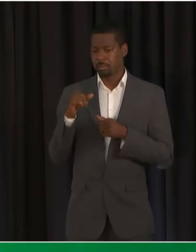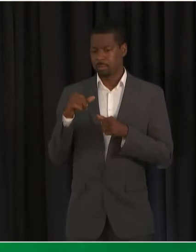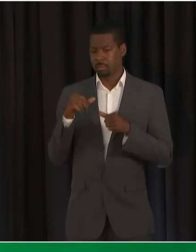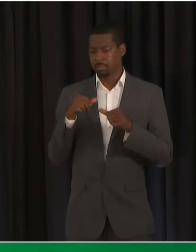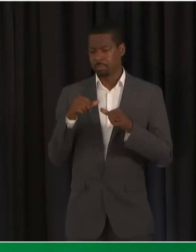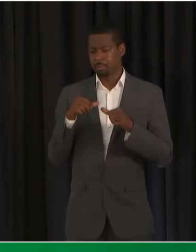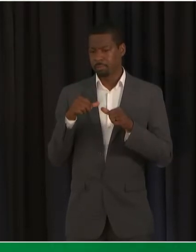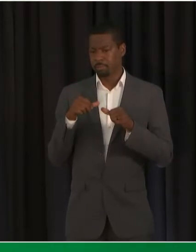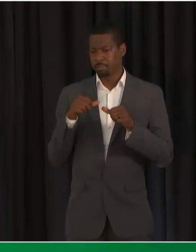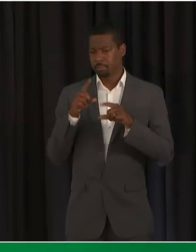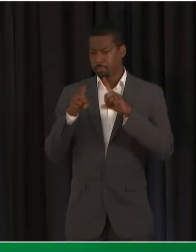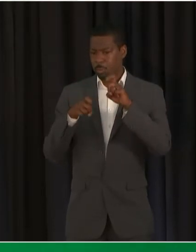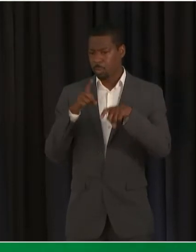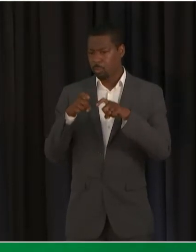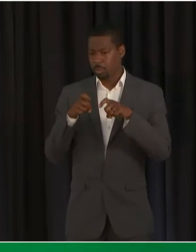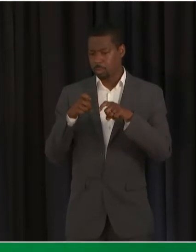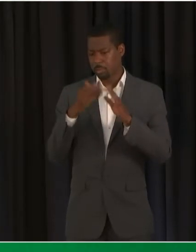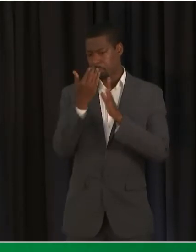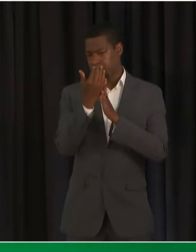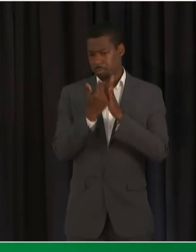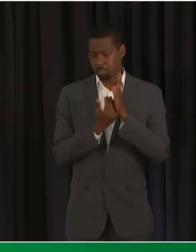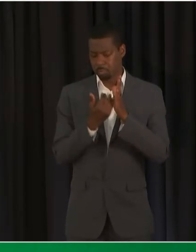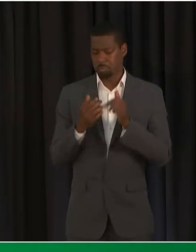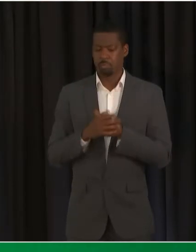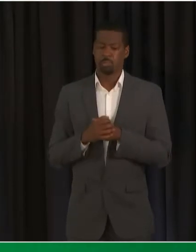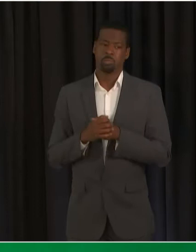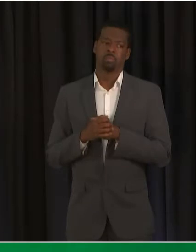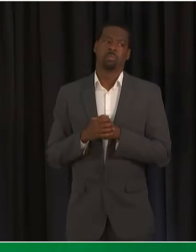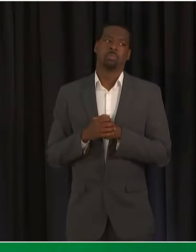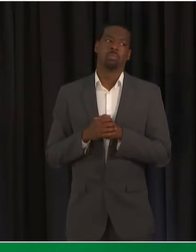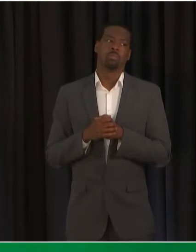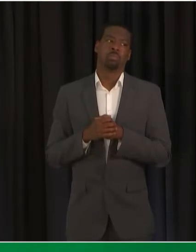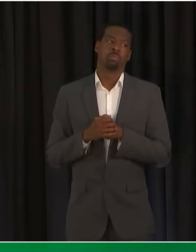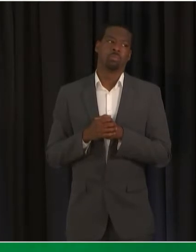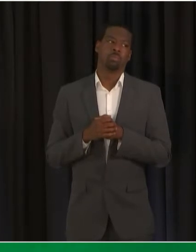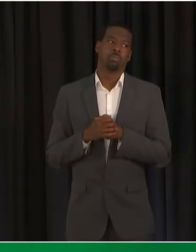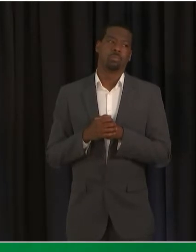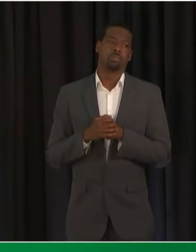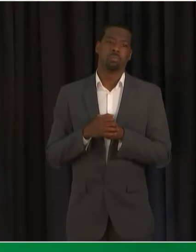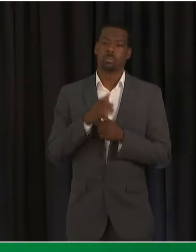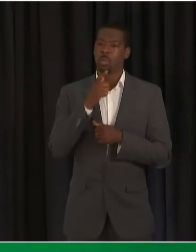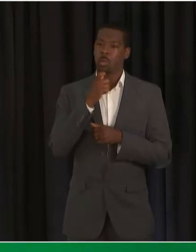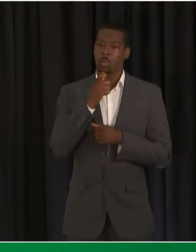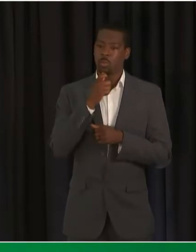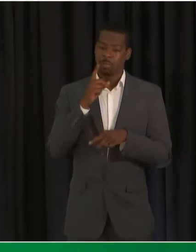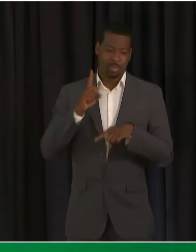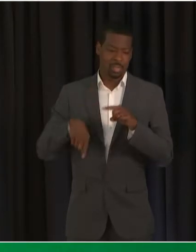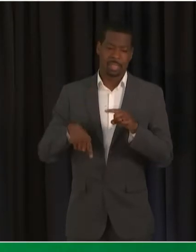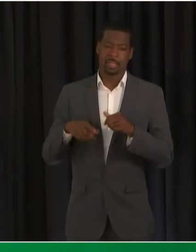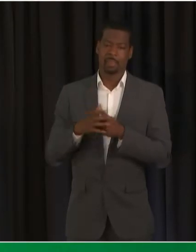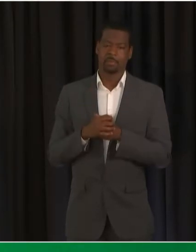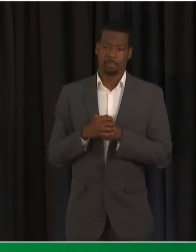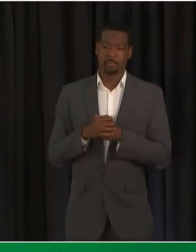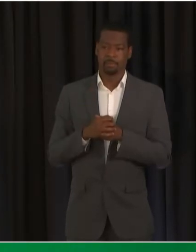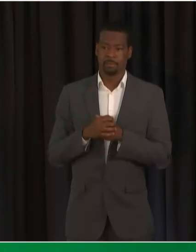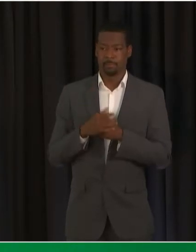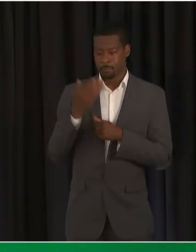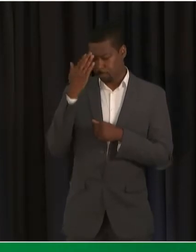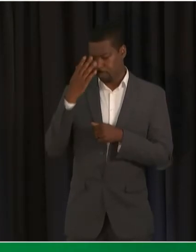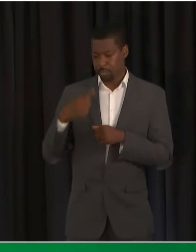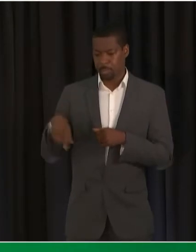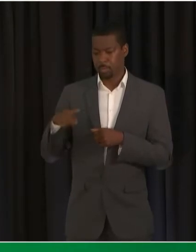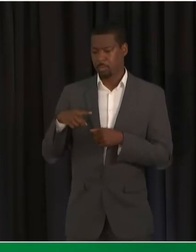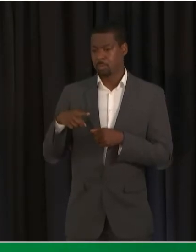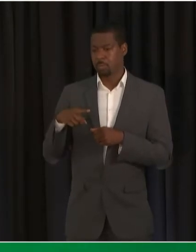questions, all right, at irs.gov. Next slide, please. All right, so who is ineligible? Well, we know